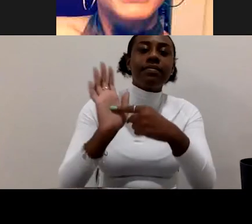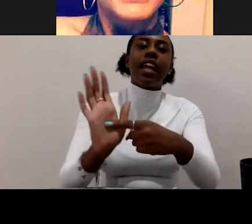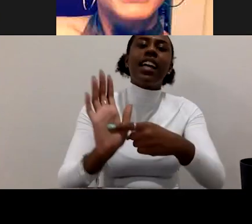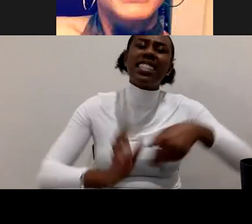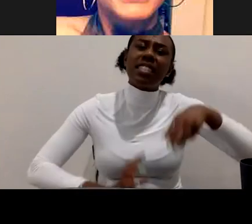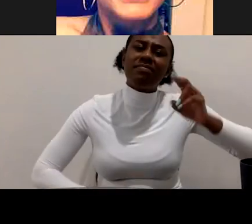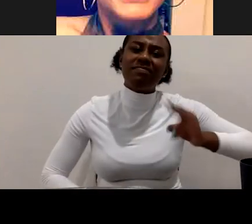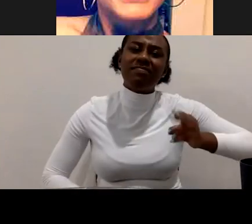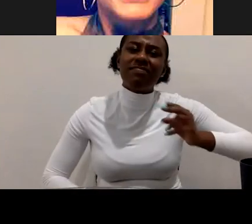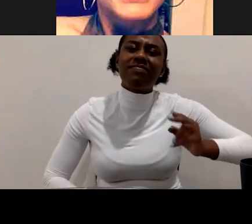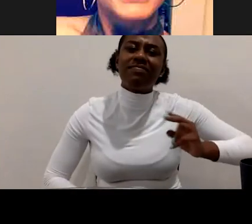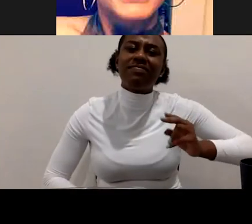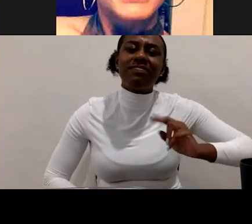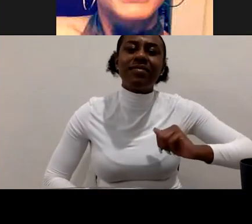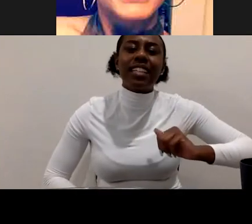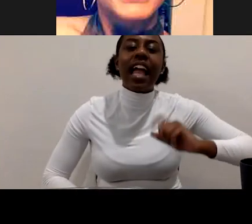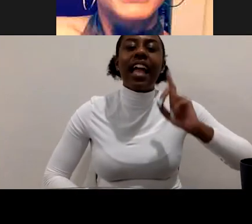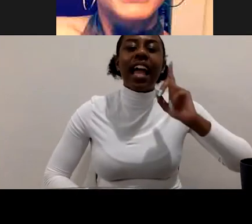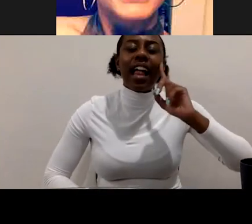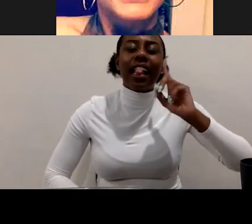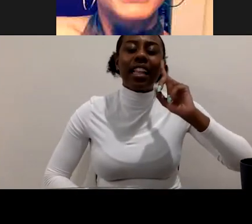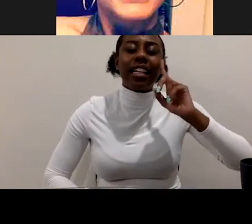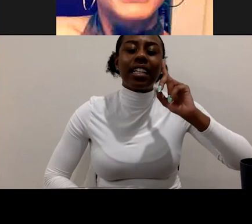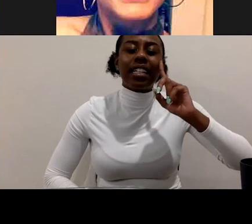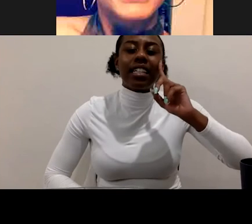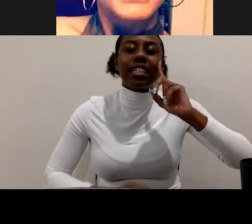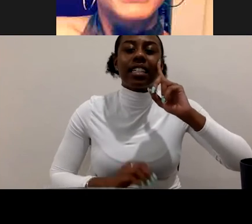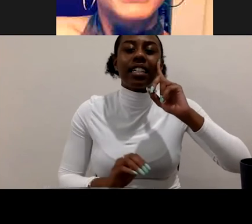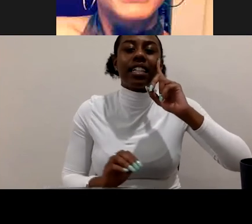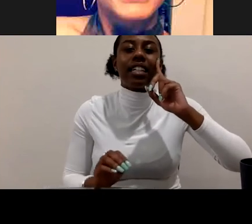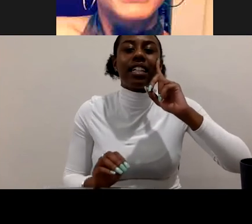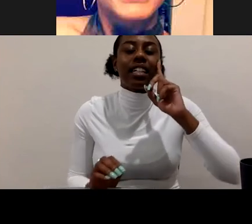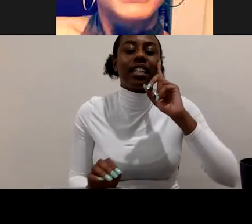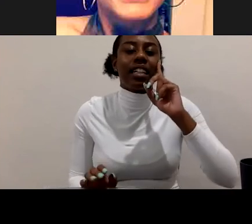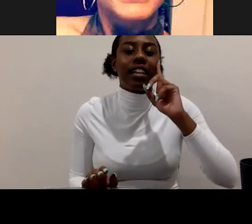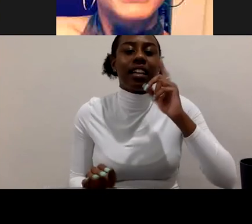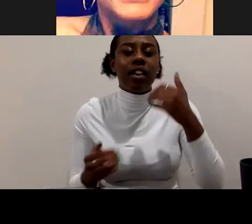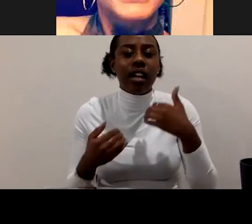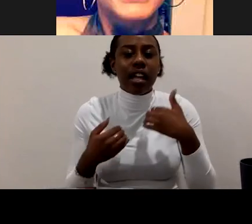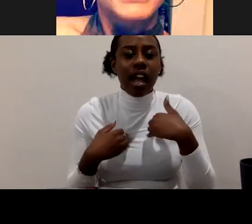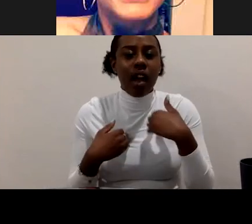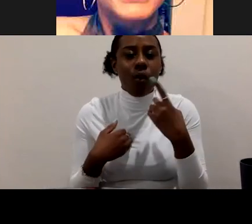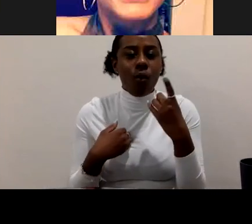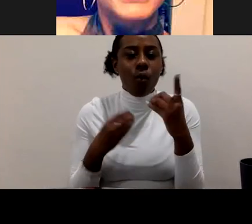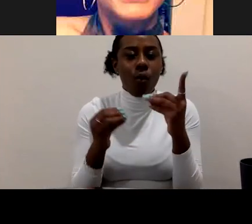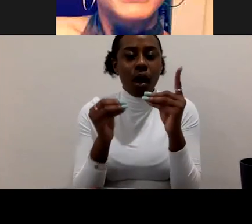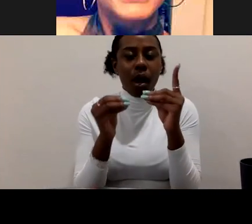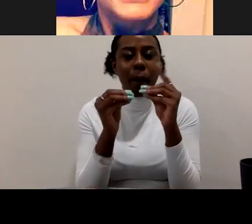And I think from here, we have one more short.